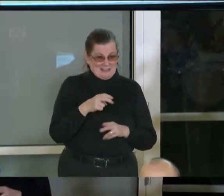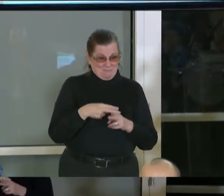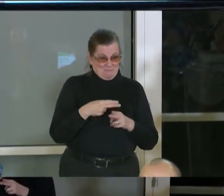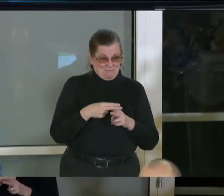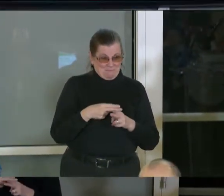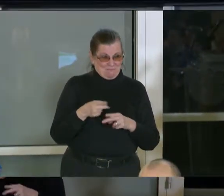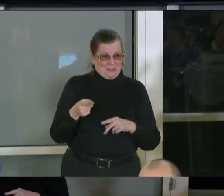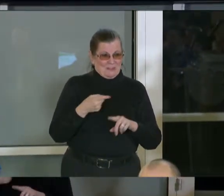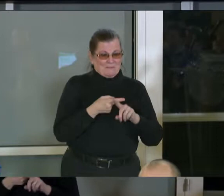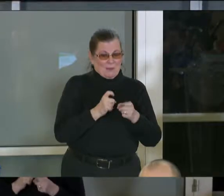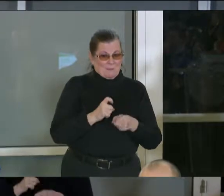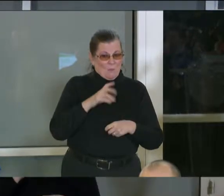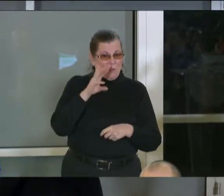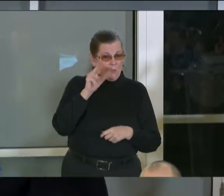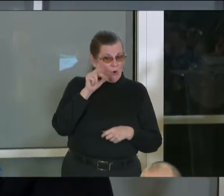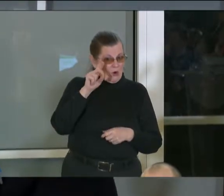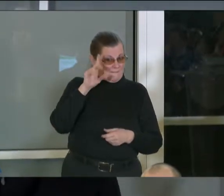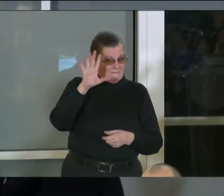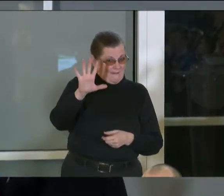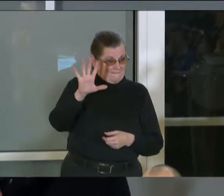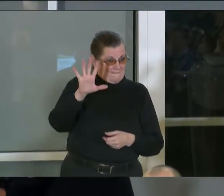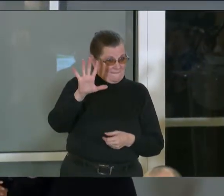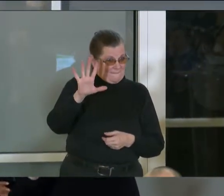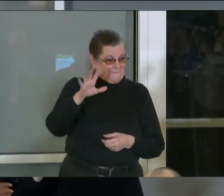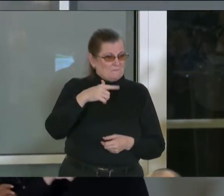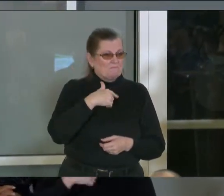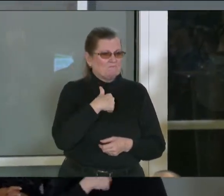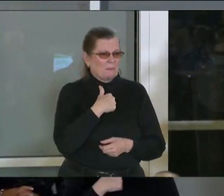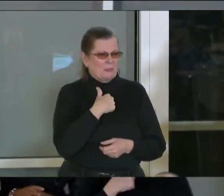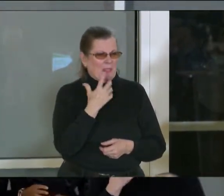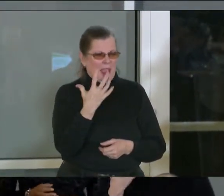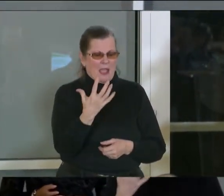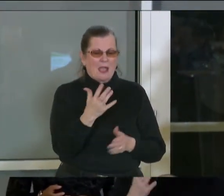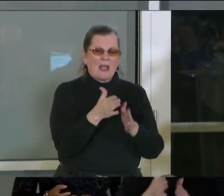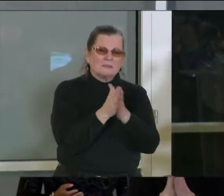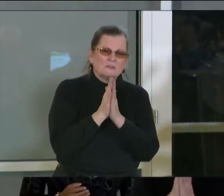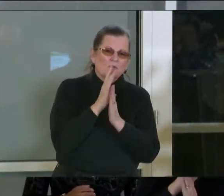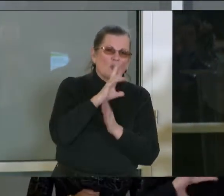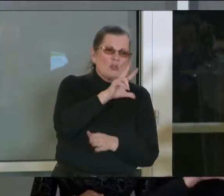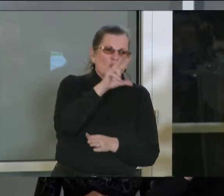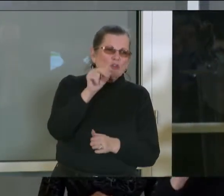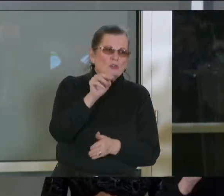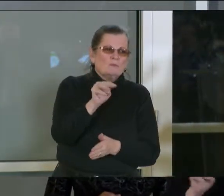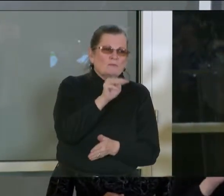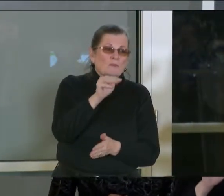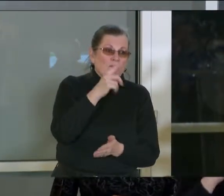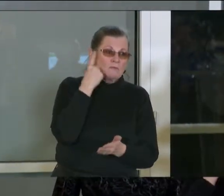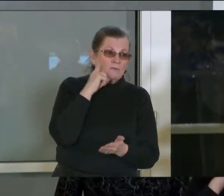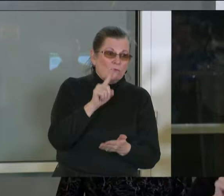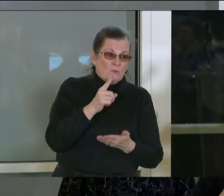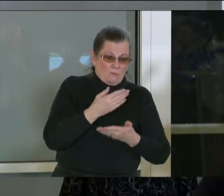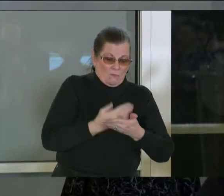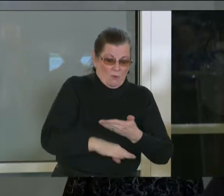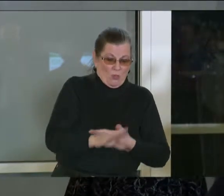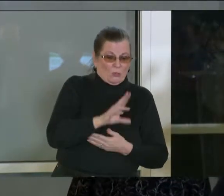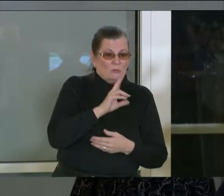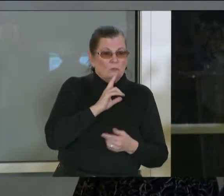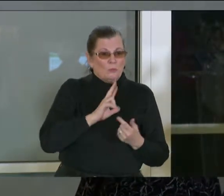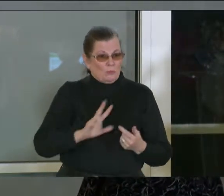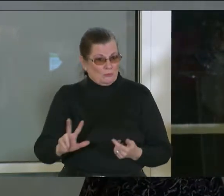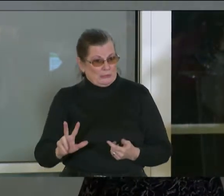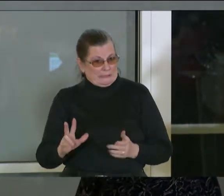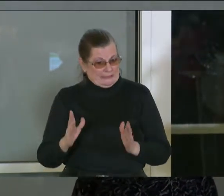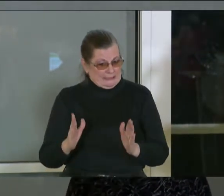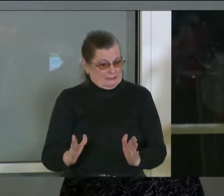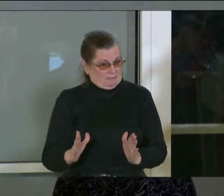we are asking for $30 million for birth to 3 for all. The council already passed this, so all we